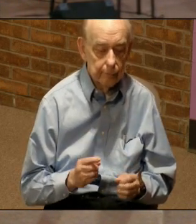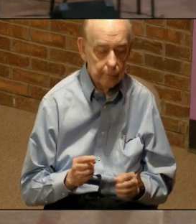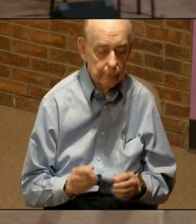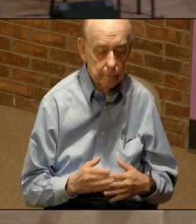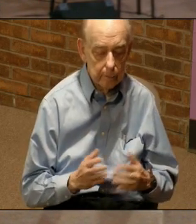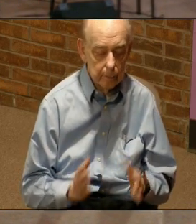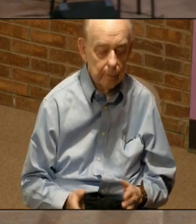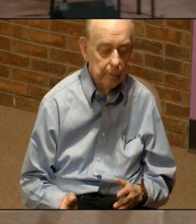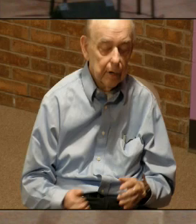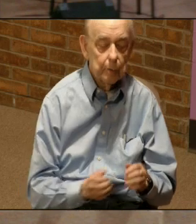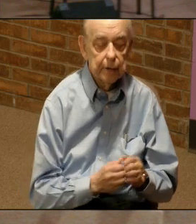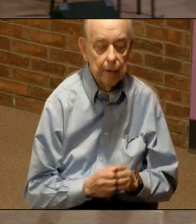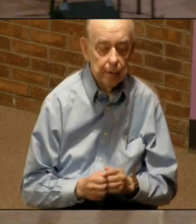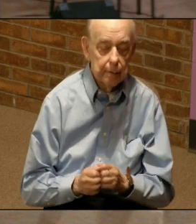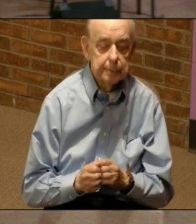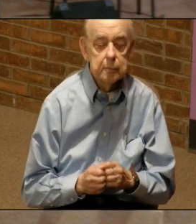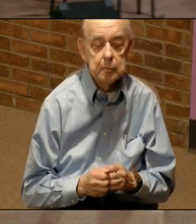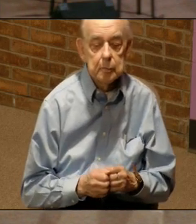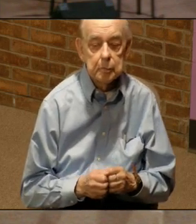neighbors to come together,